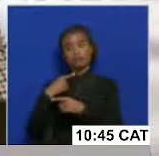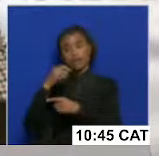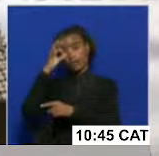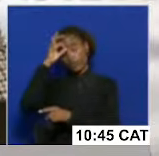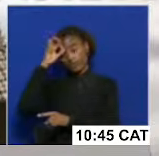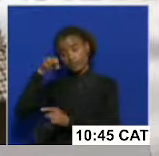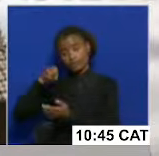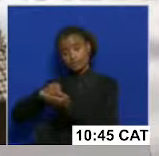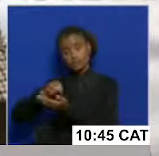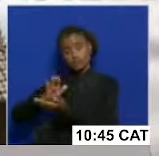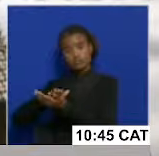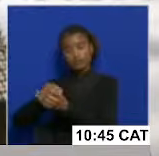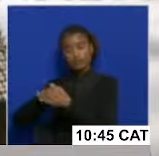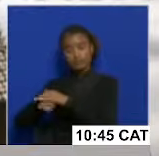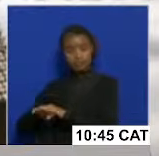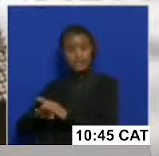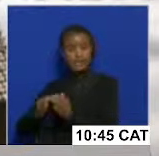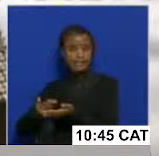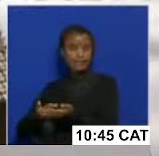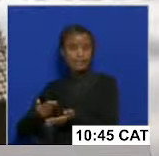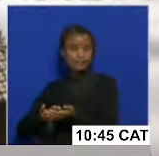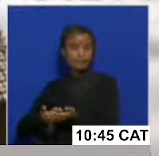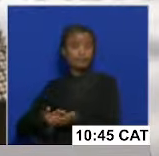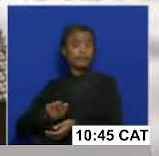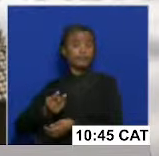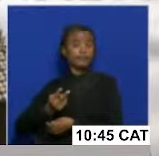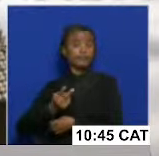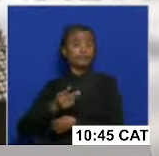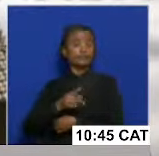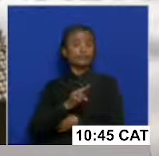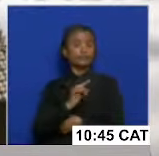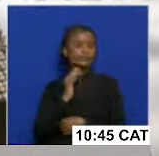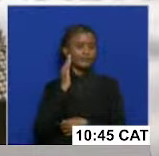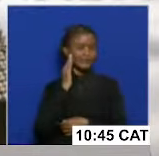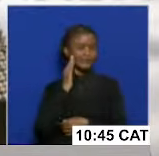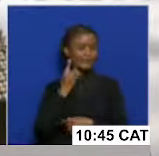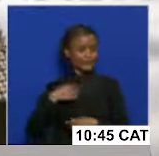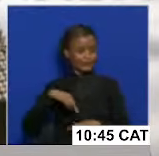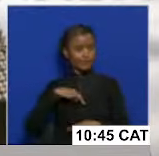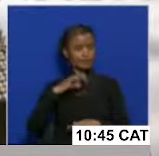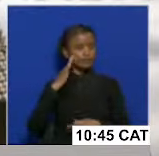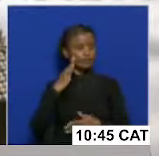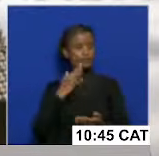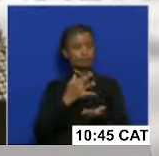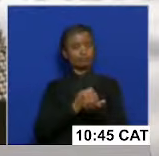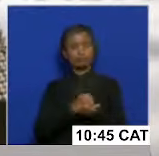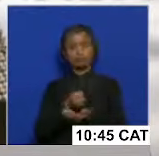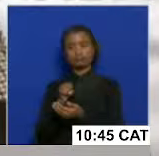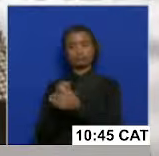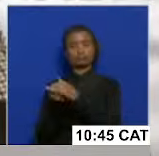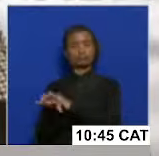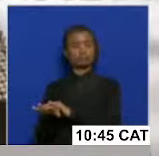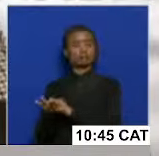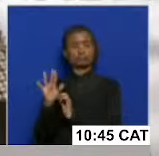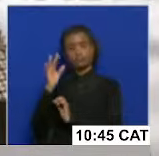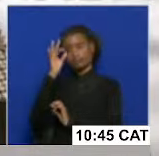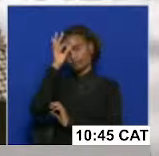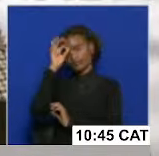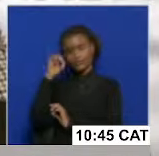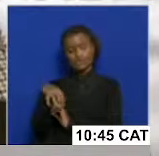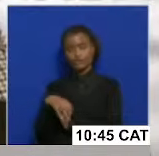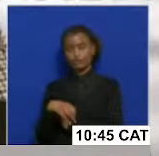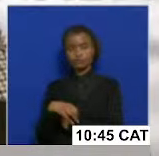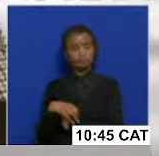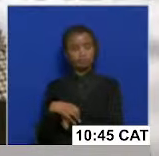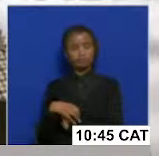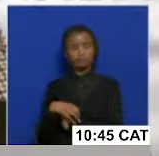as we knew that they were not going to be taken, like to be booked at